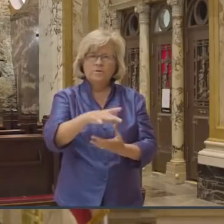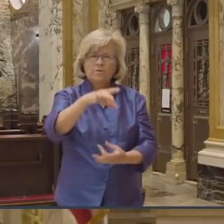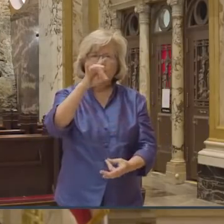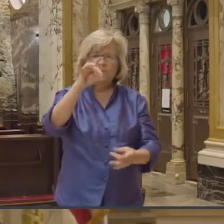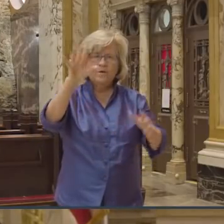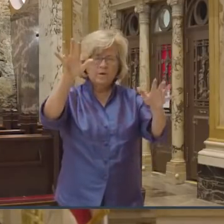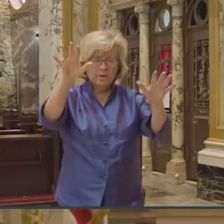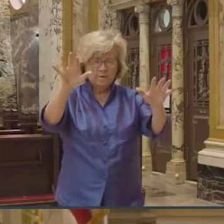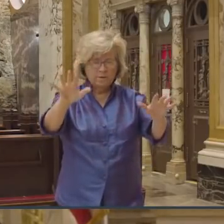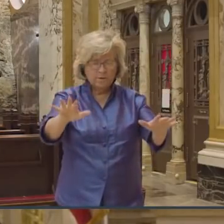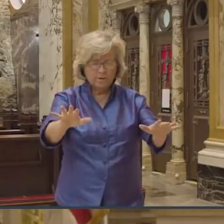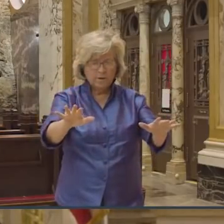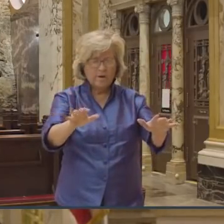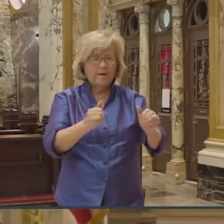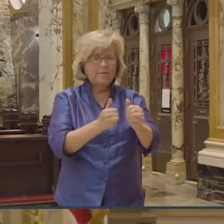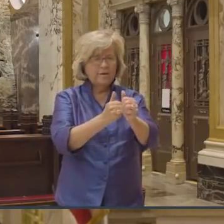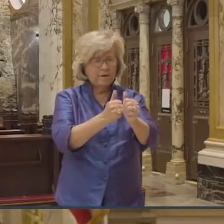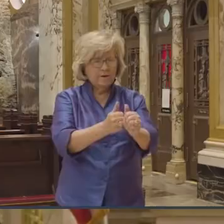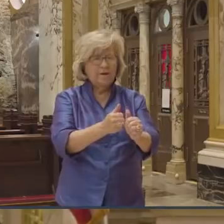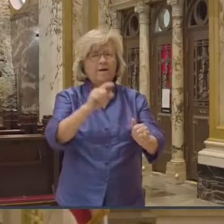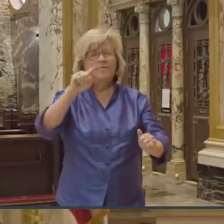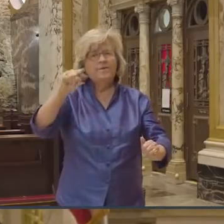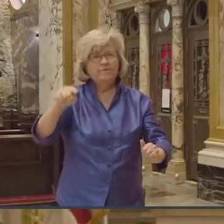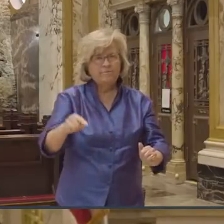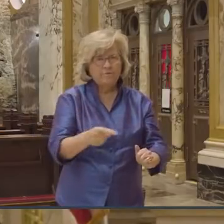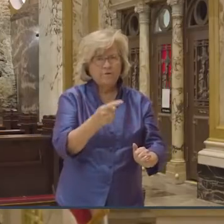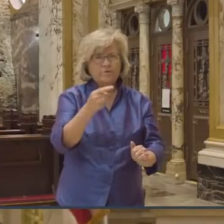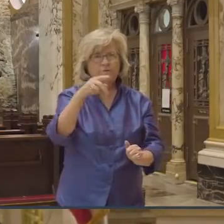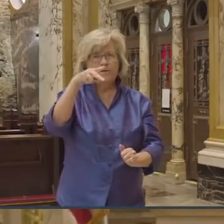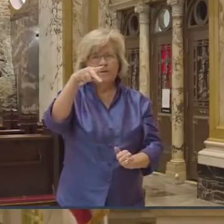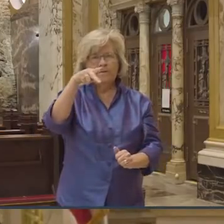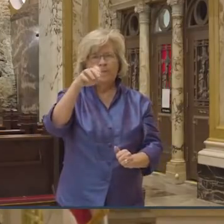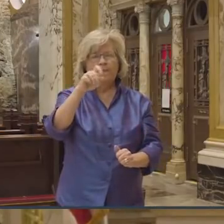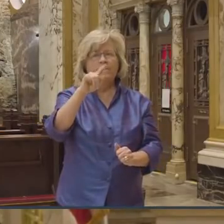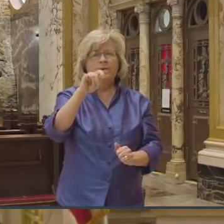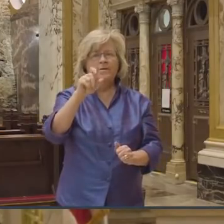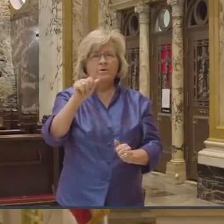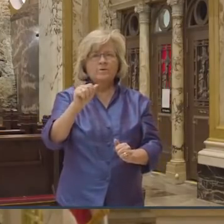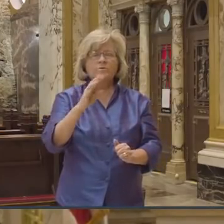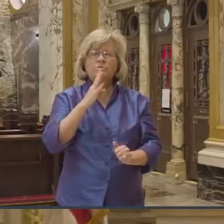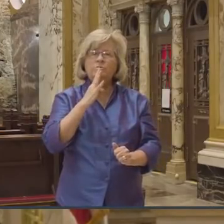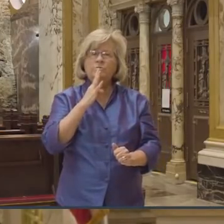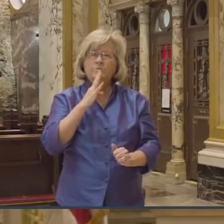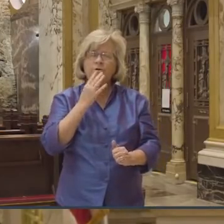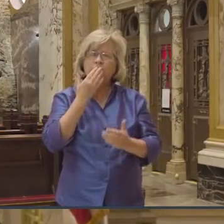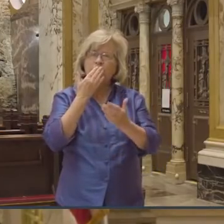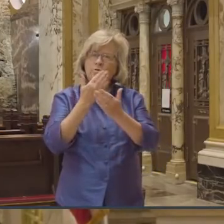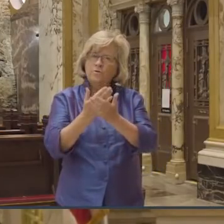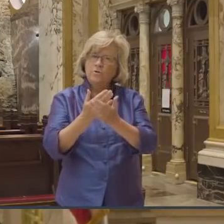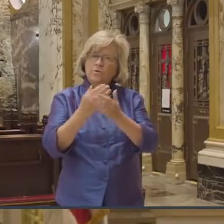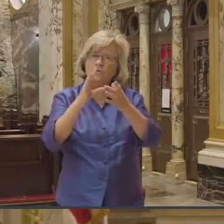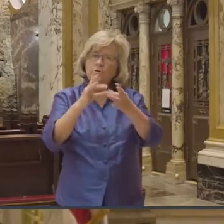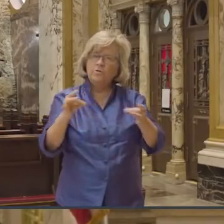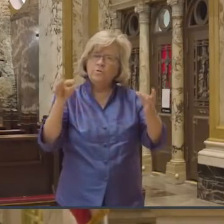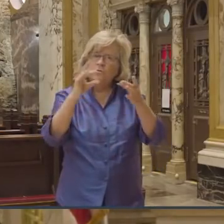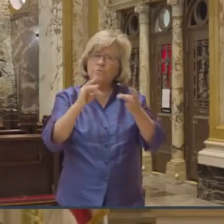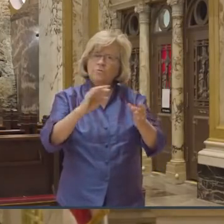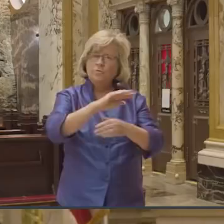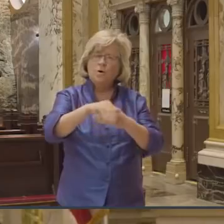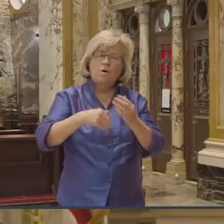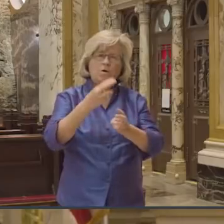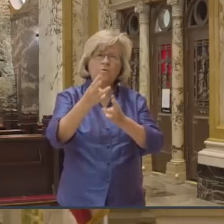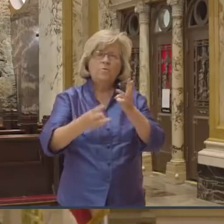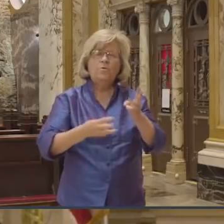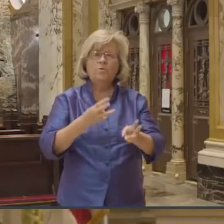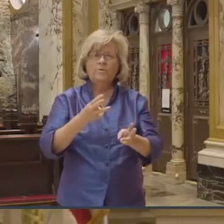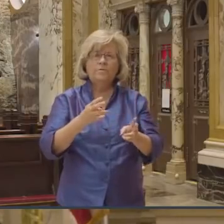the apostles on that first Pentecost to empower them to go forth to preach the good news to all the world, so too that